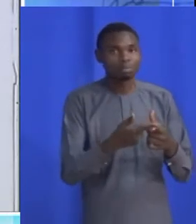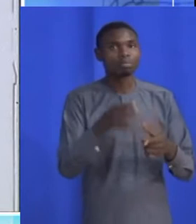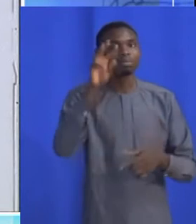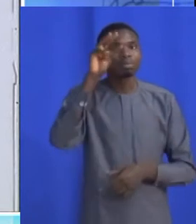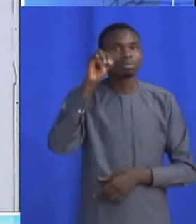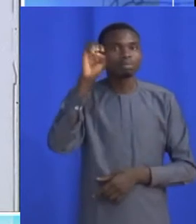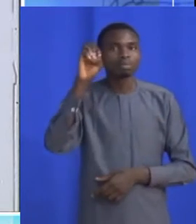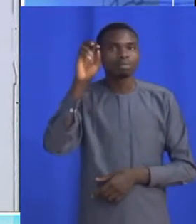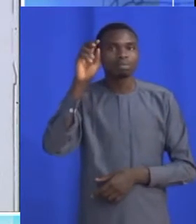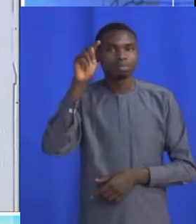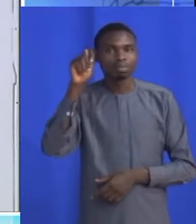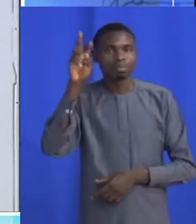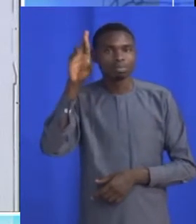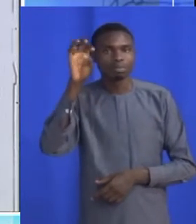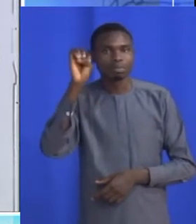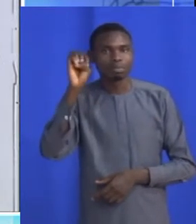Importance